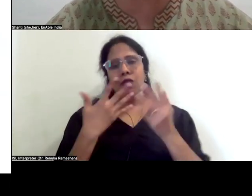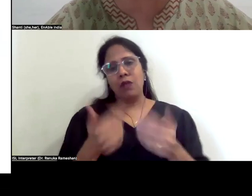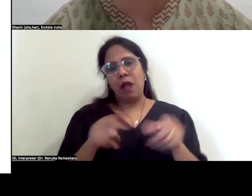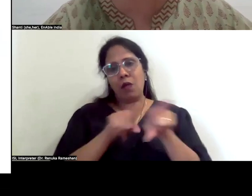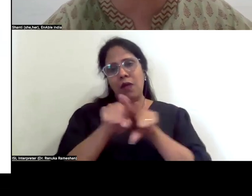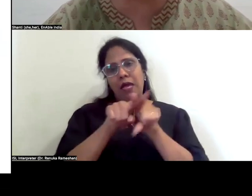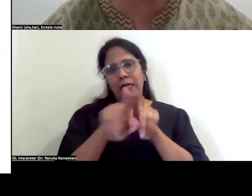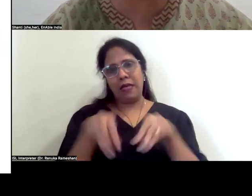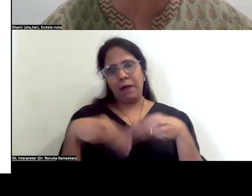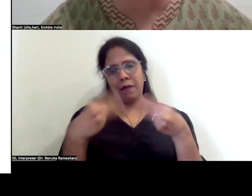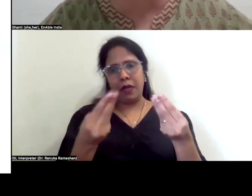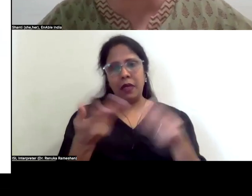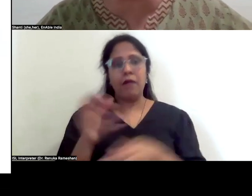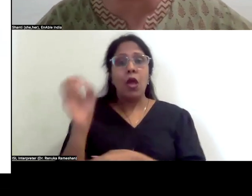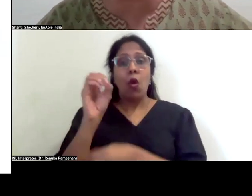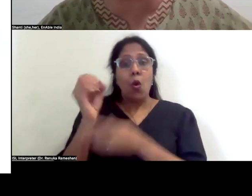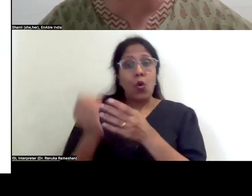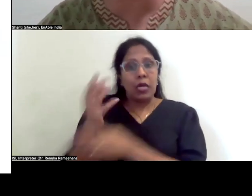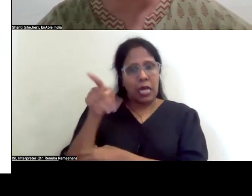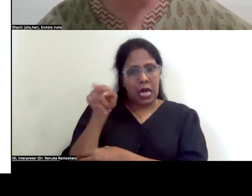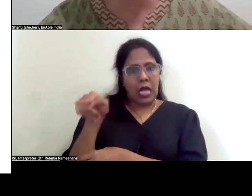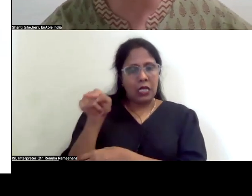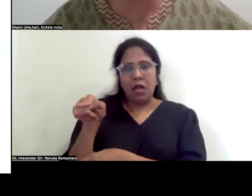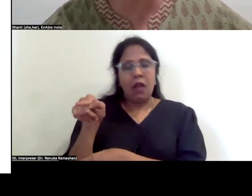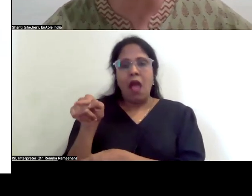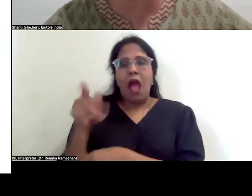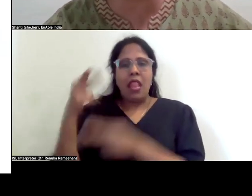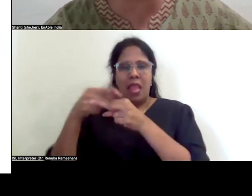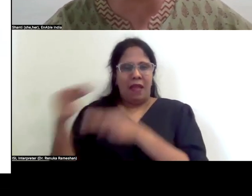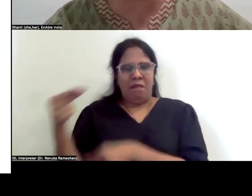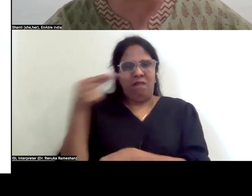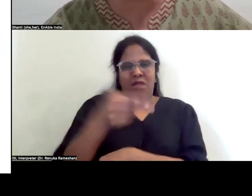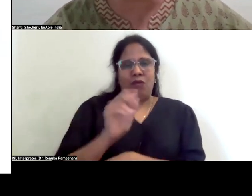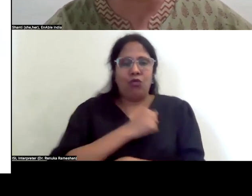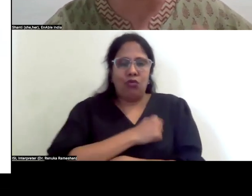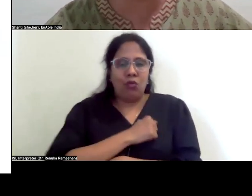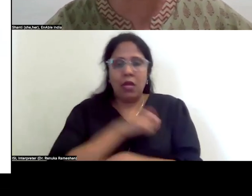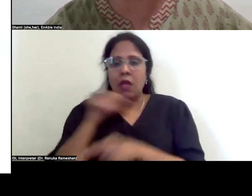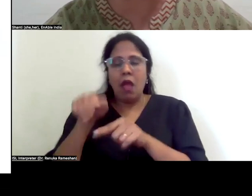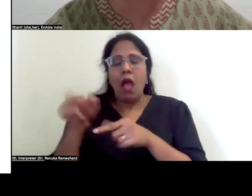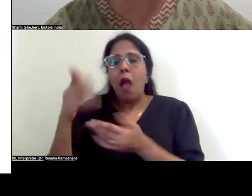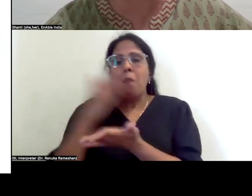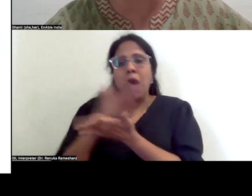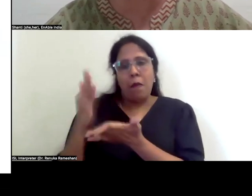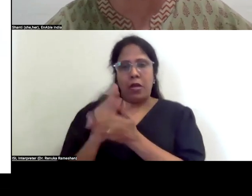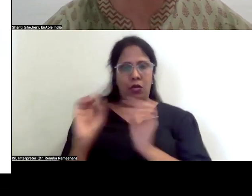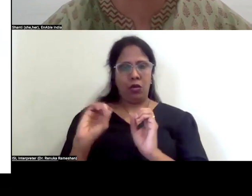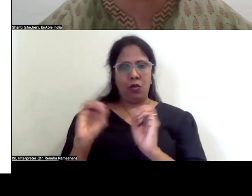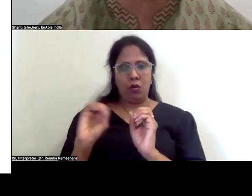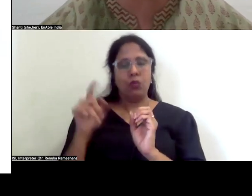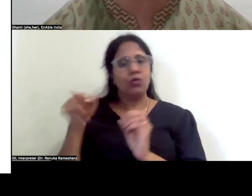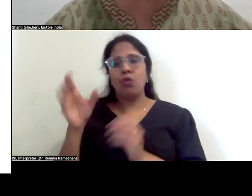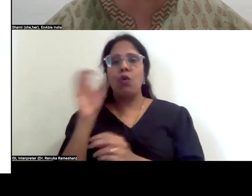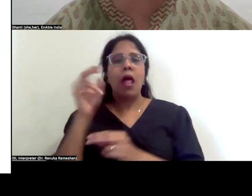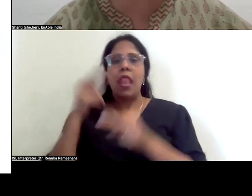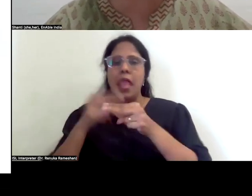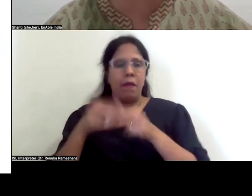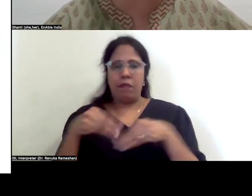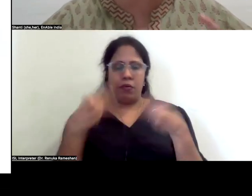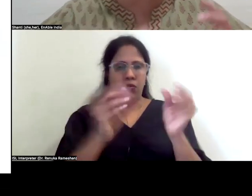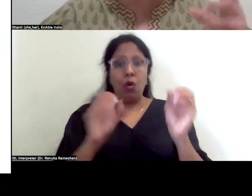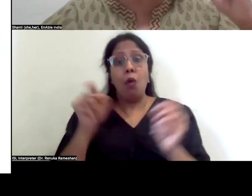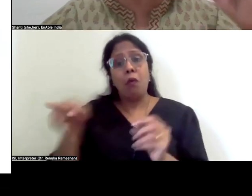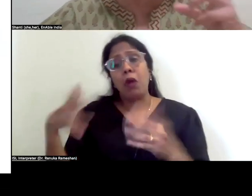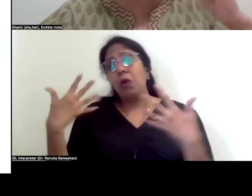an organization. I'm not naming them because I didn't take their permission, but many of you will know whom I'm talking about because they're an amazing